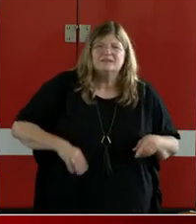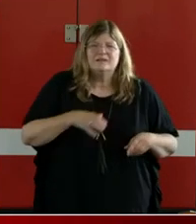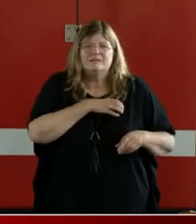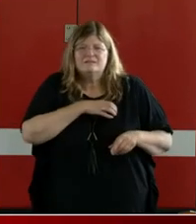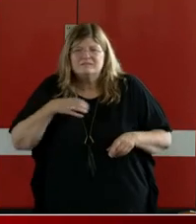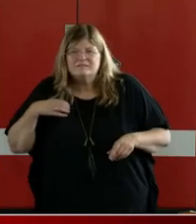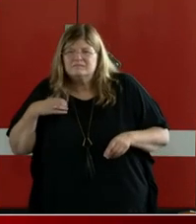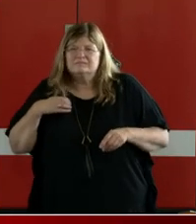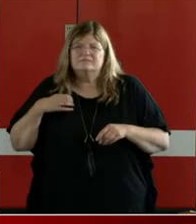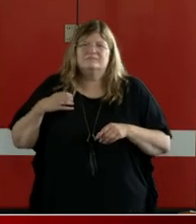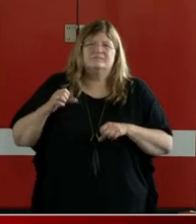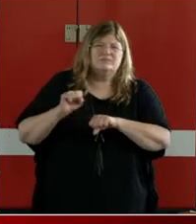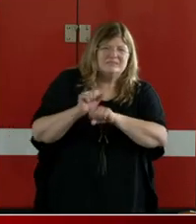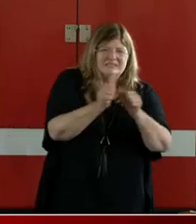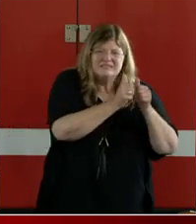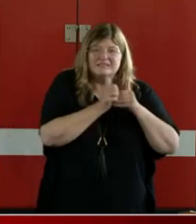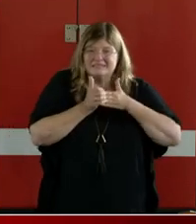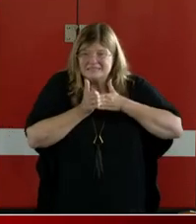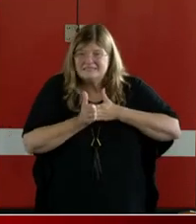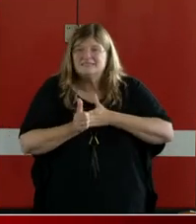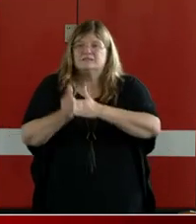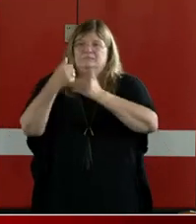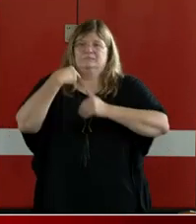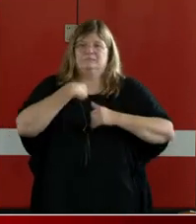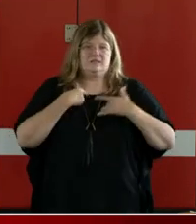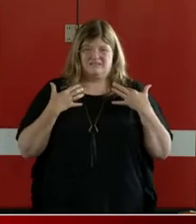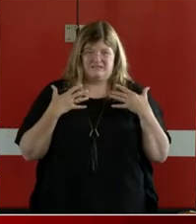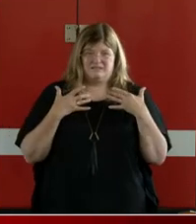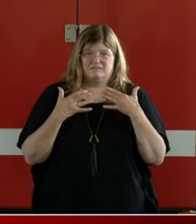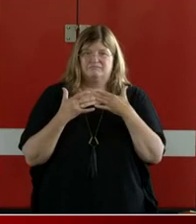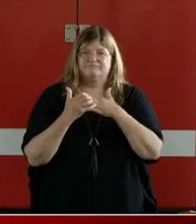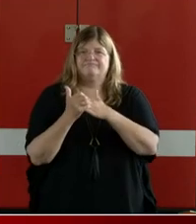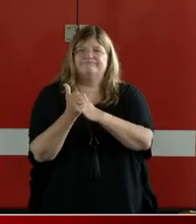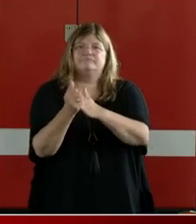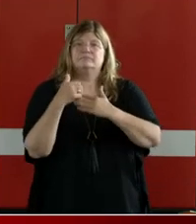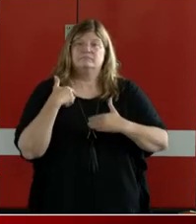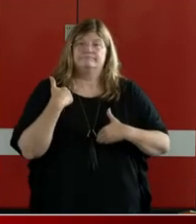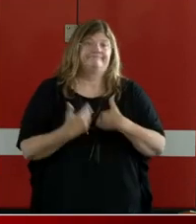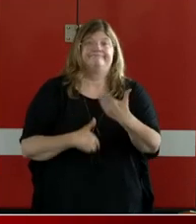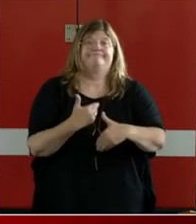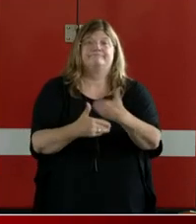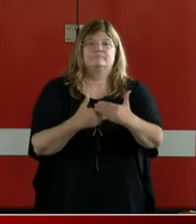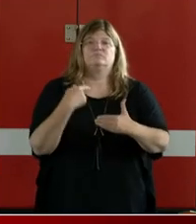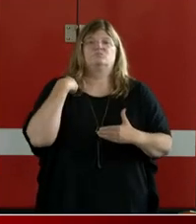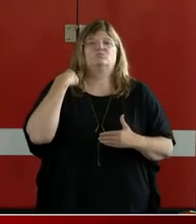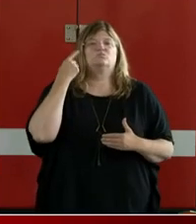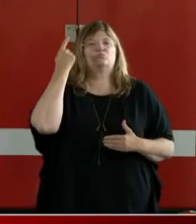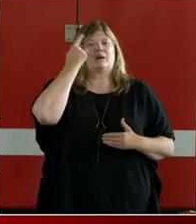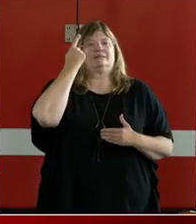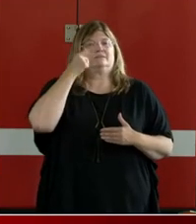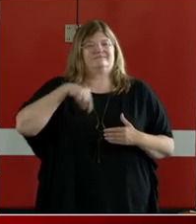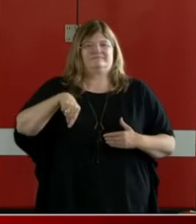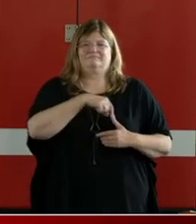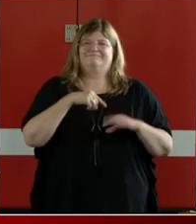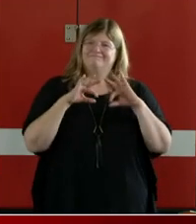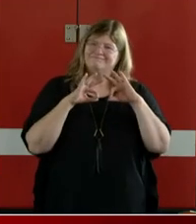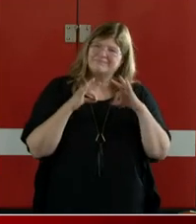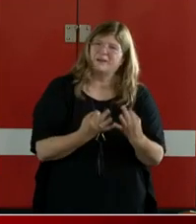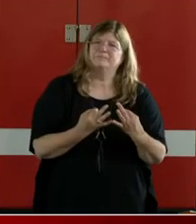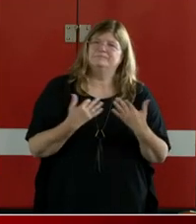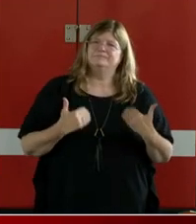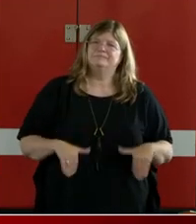in that. And so I realized that I had come to a place that felt like family. And it was a terrible loss losing Kevin